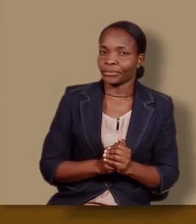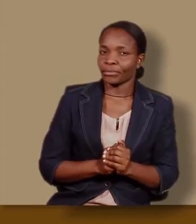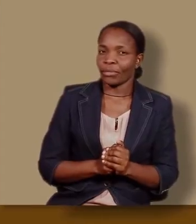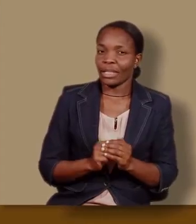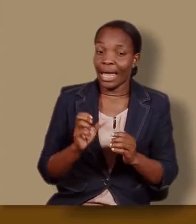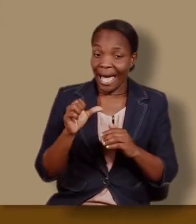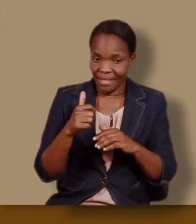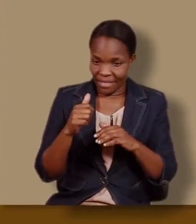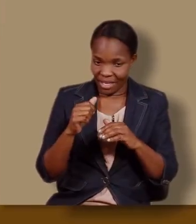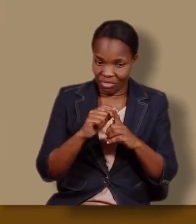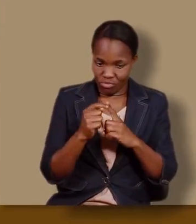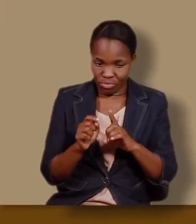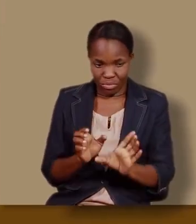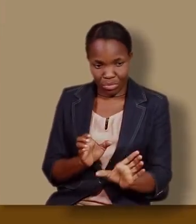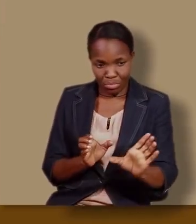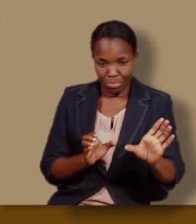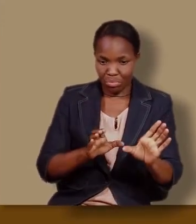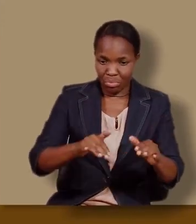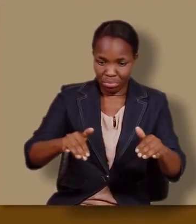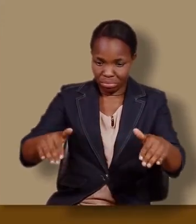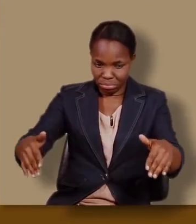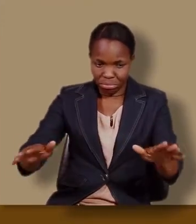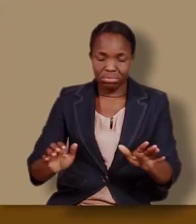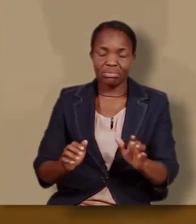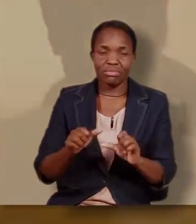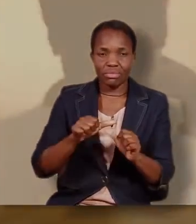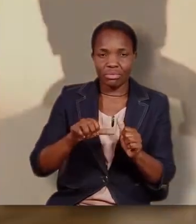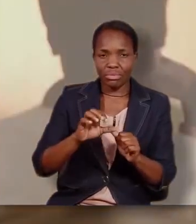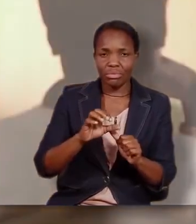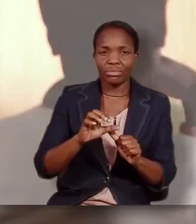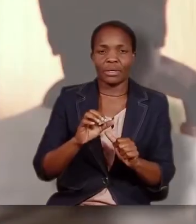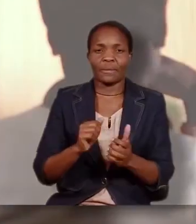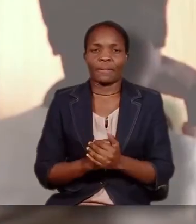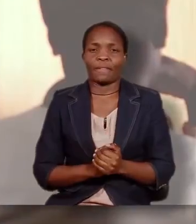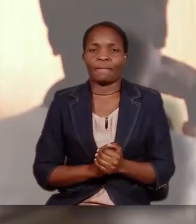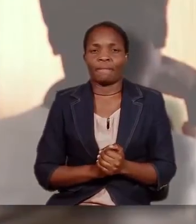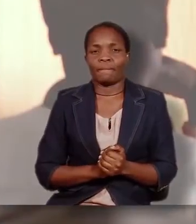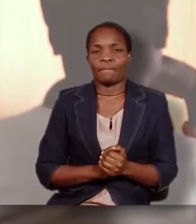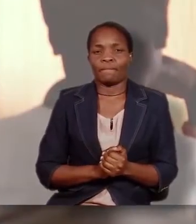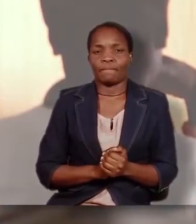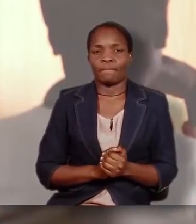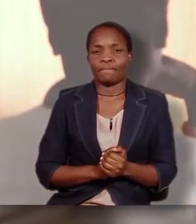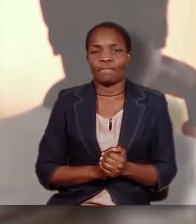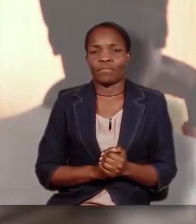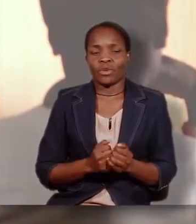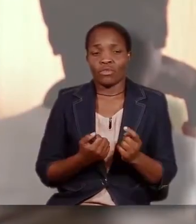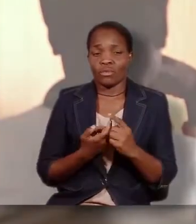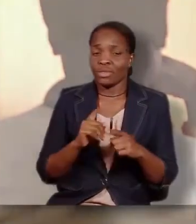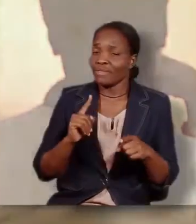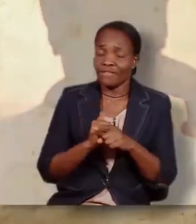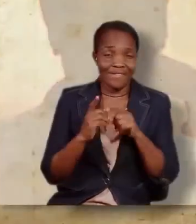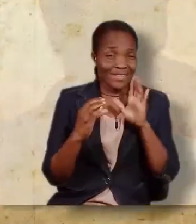of society and in every facet of life. Among the first acts passed was the Prohibition of Mixed Marriage